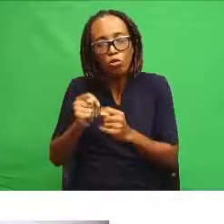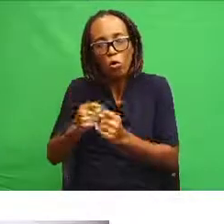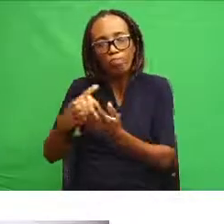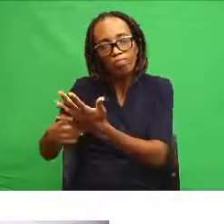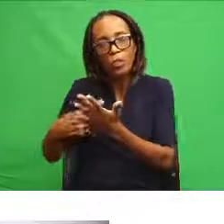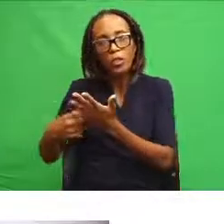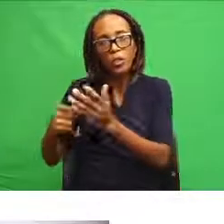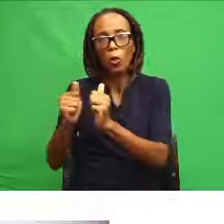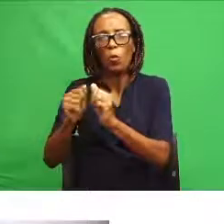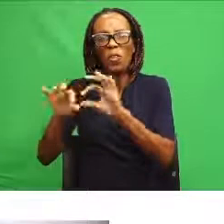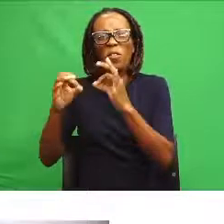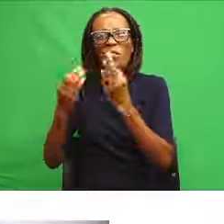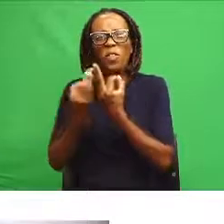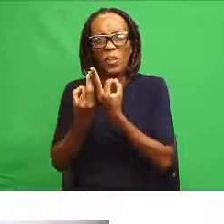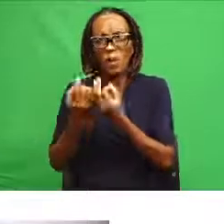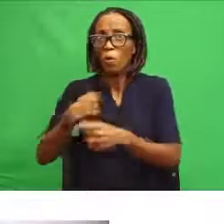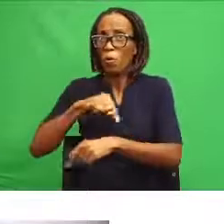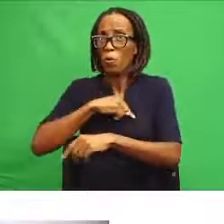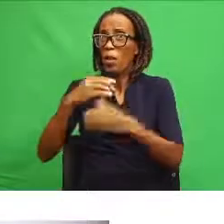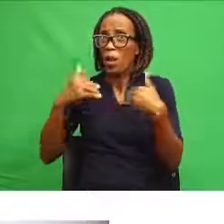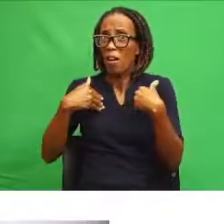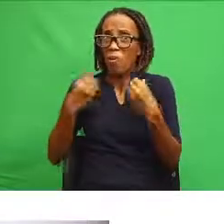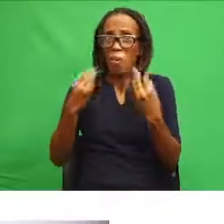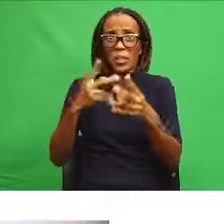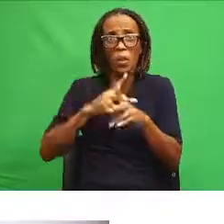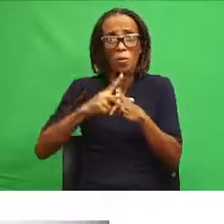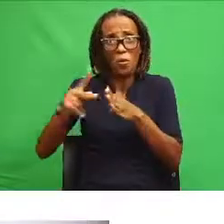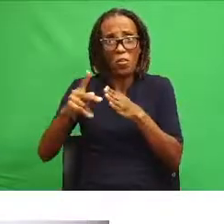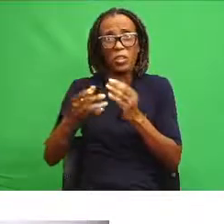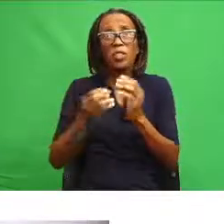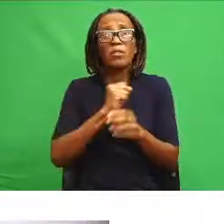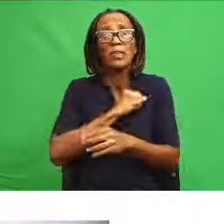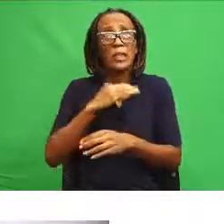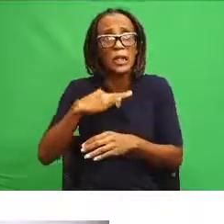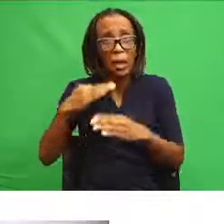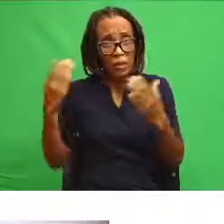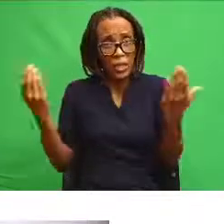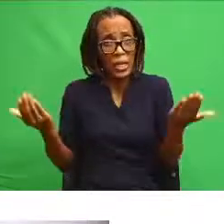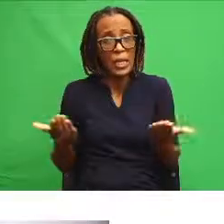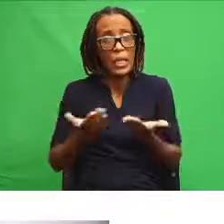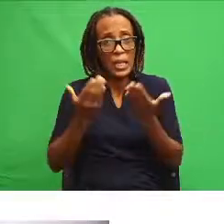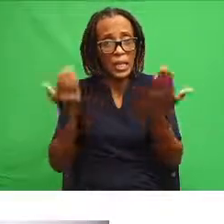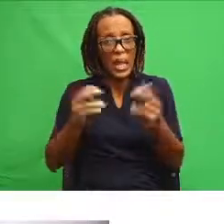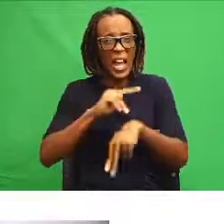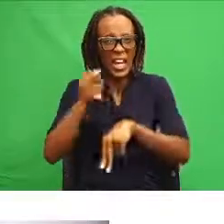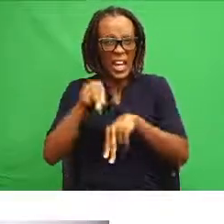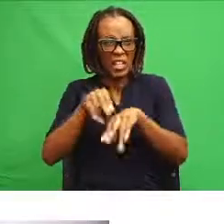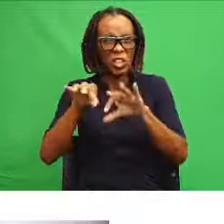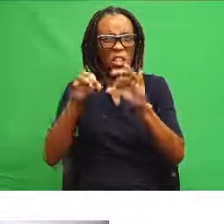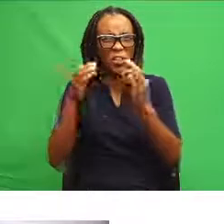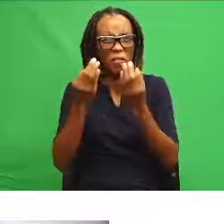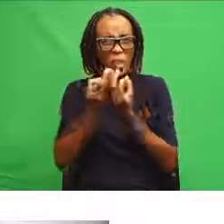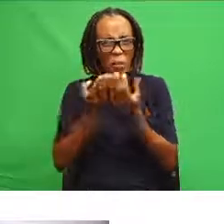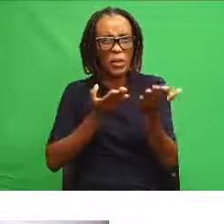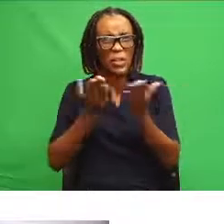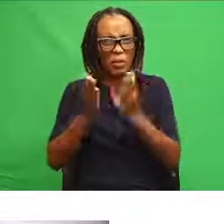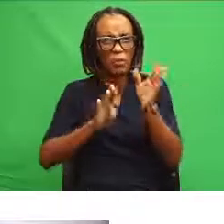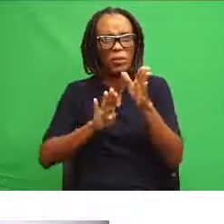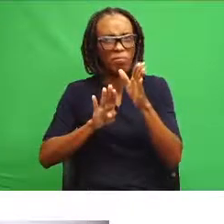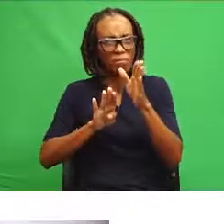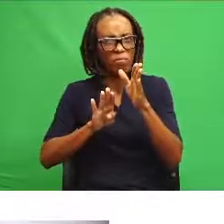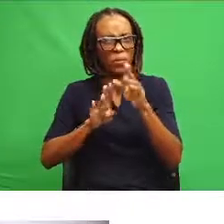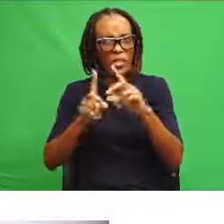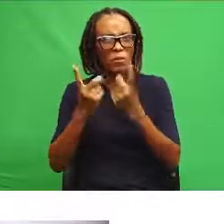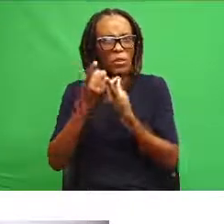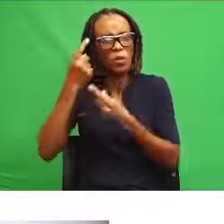the very professional and highly skilled staff of the National Family Services Division to give counsel.